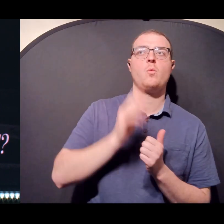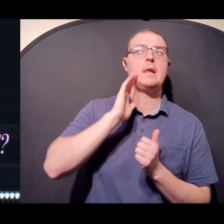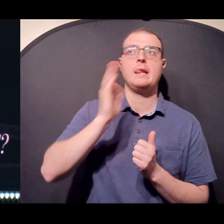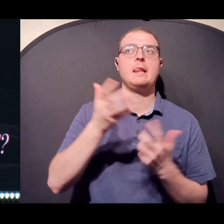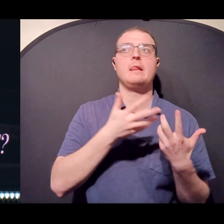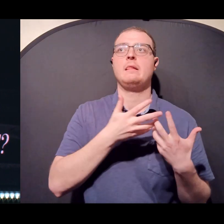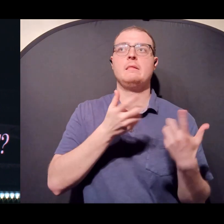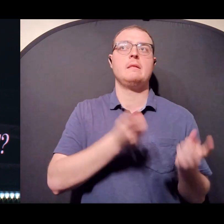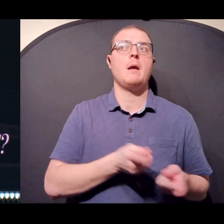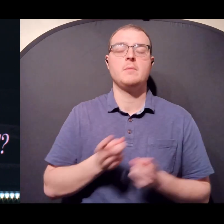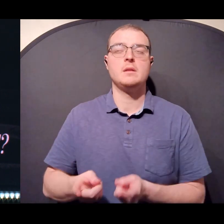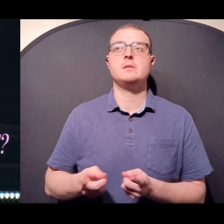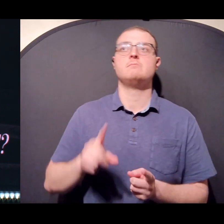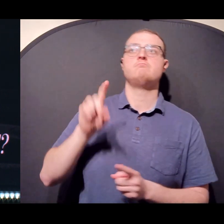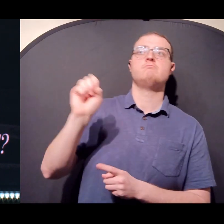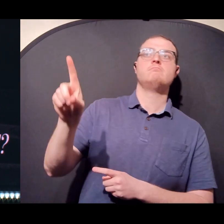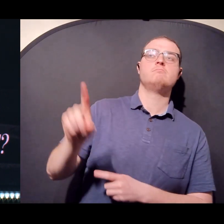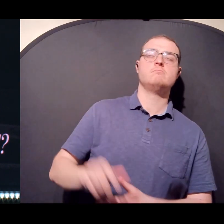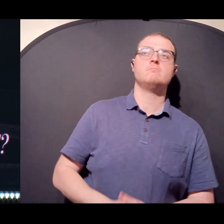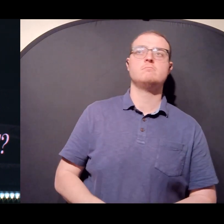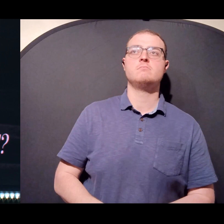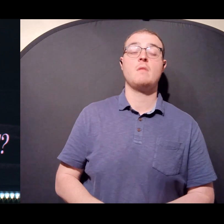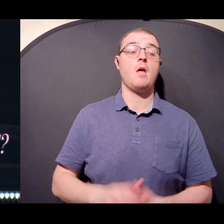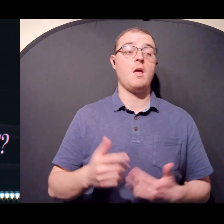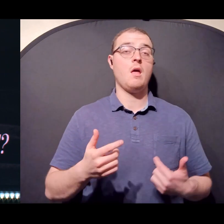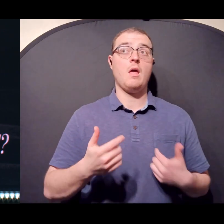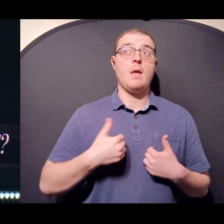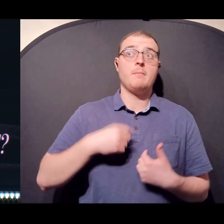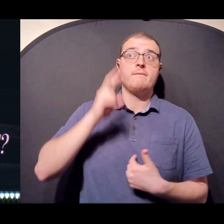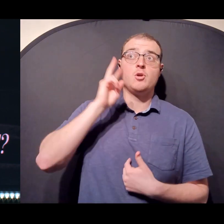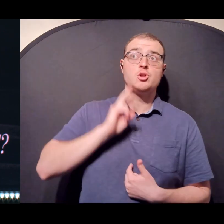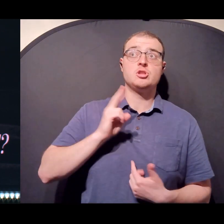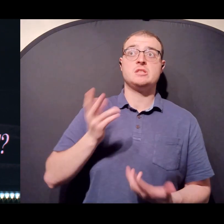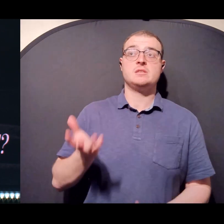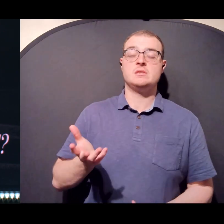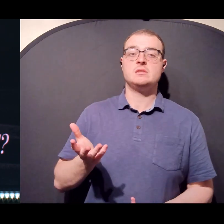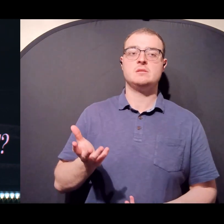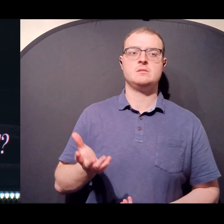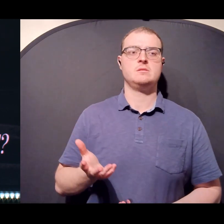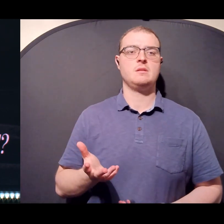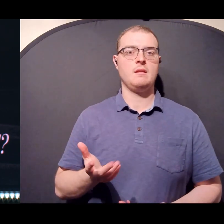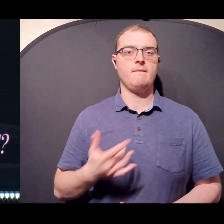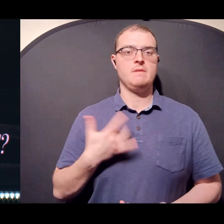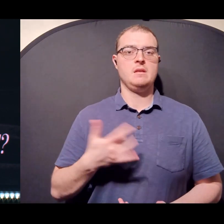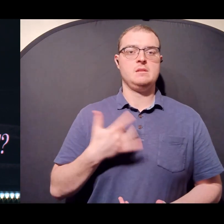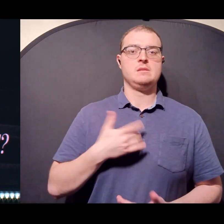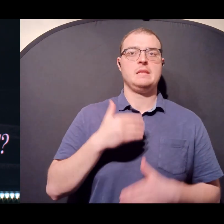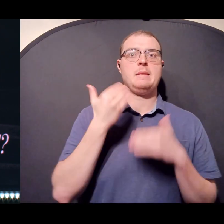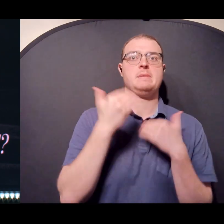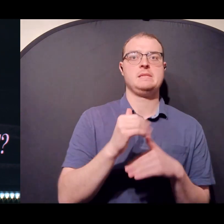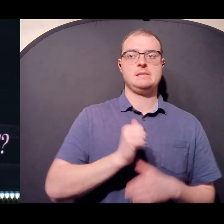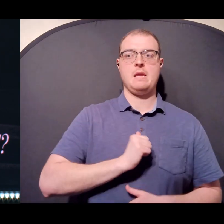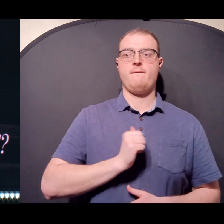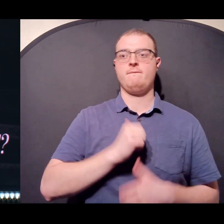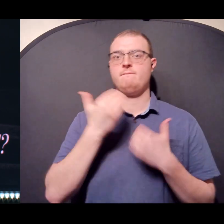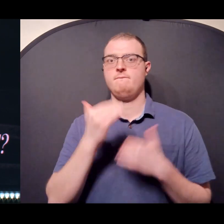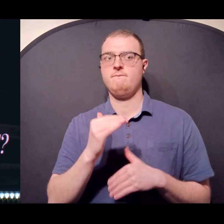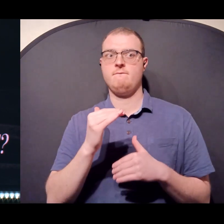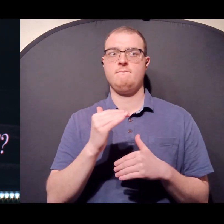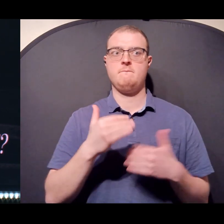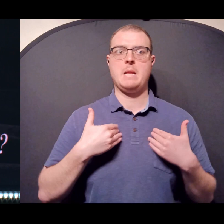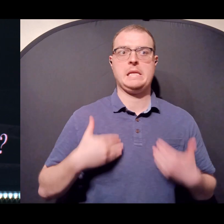can this be? How will this be? Mary asked the angel, since I'm a virgin, and she's confronted with her